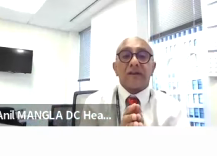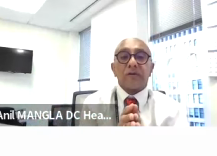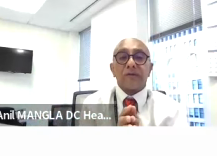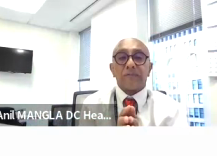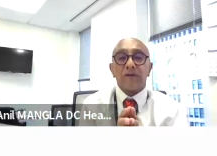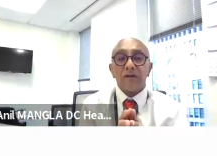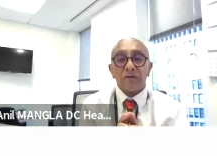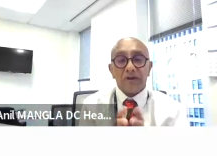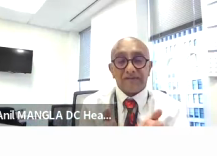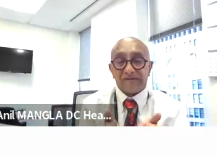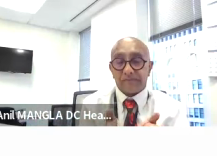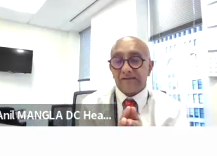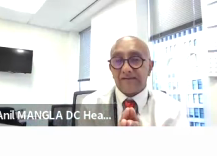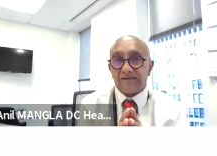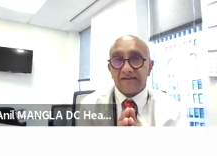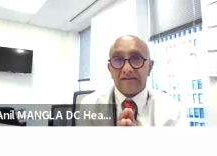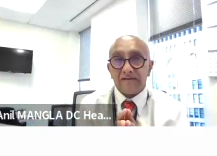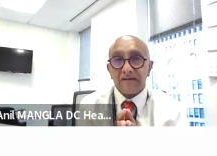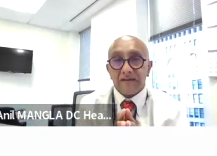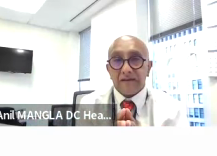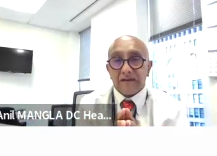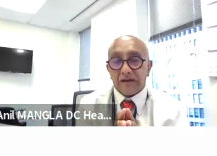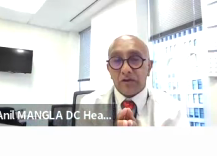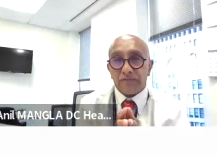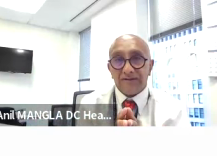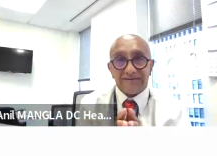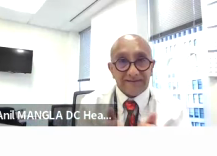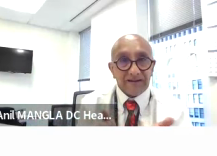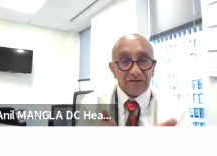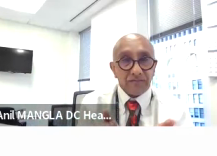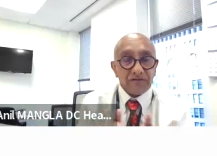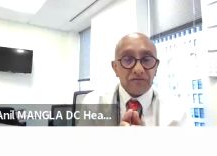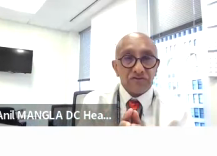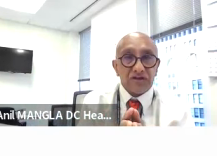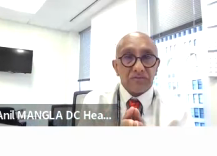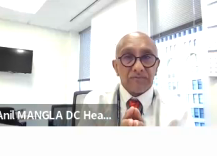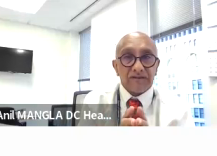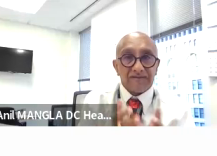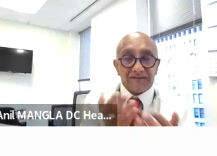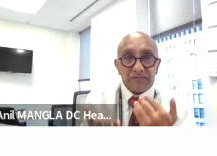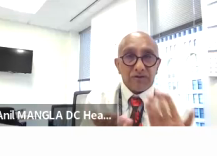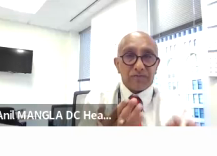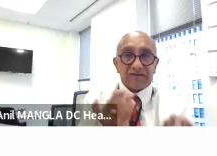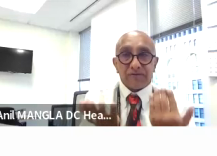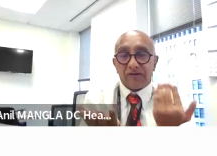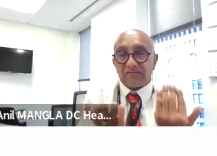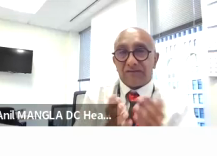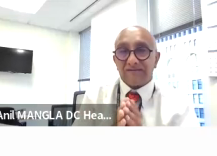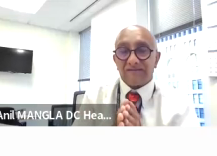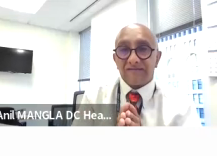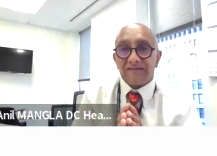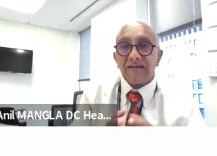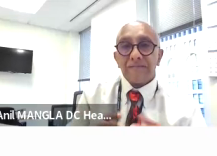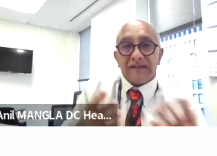avoiding contact with people who have suspected COVID is again going to be crucial, because as we know,